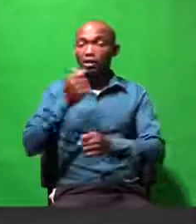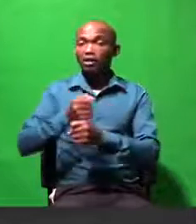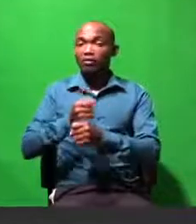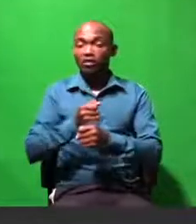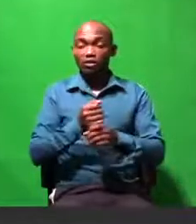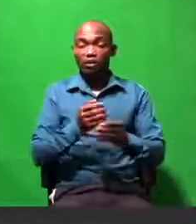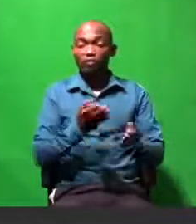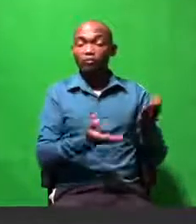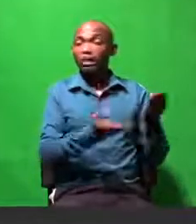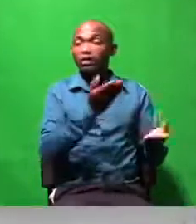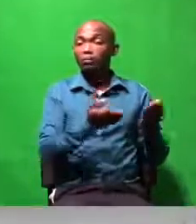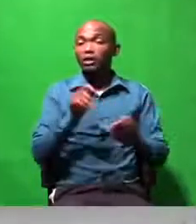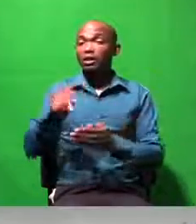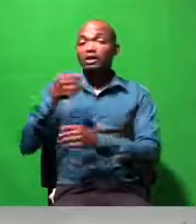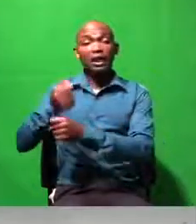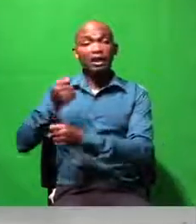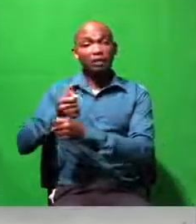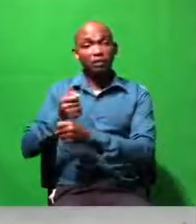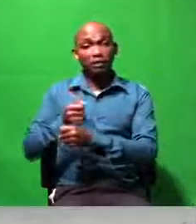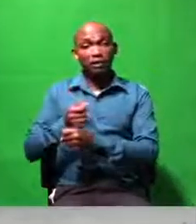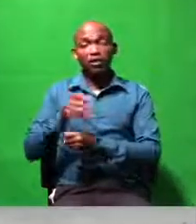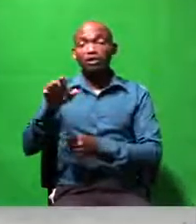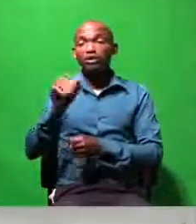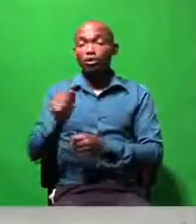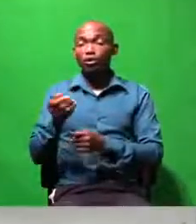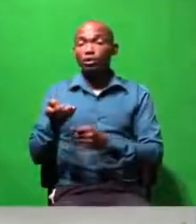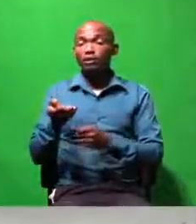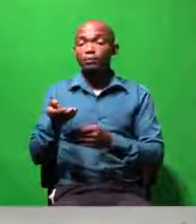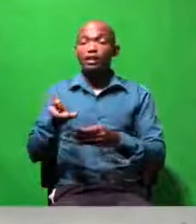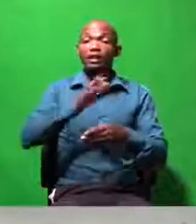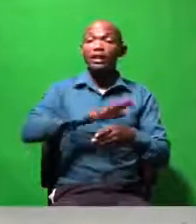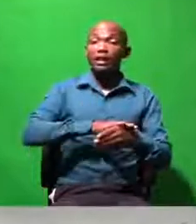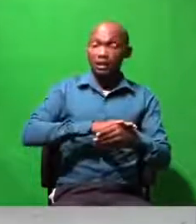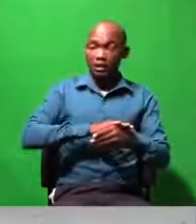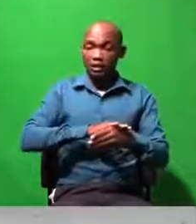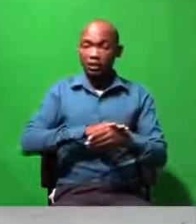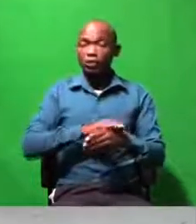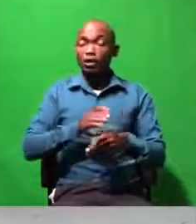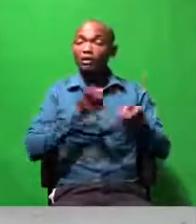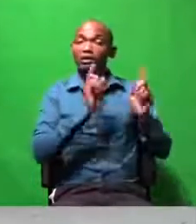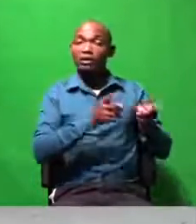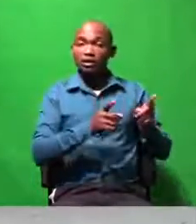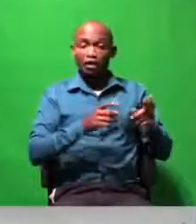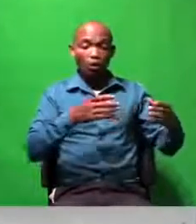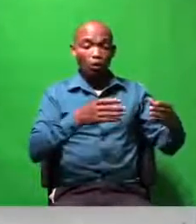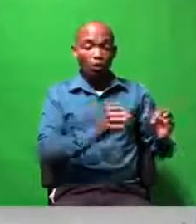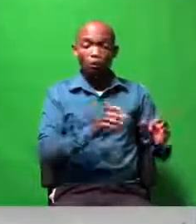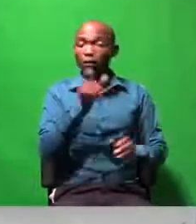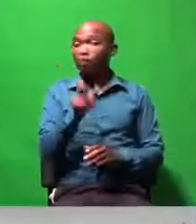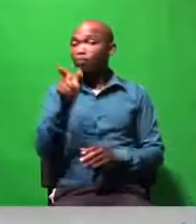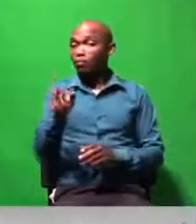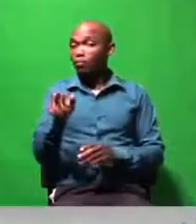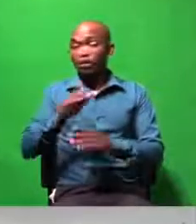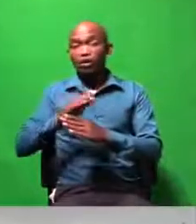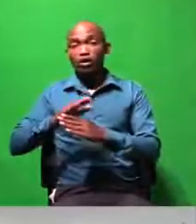measurement. So these activities we can say is a techniques. It means a teacher, or we can say a group of people who are